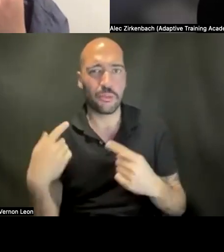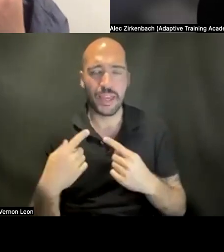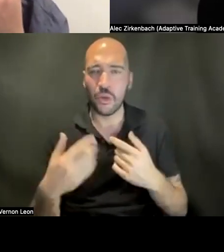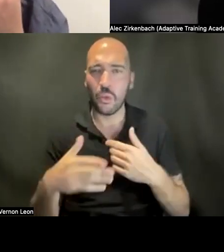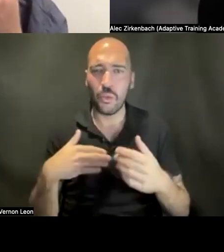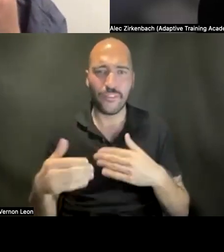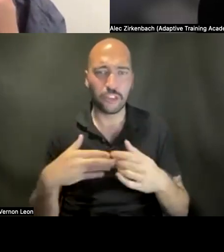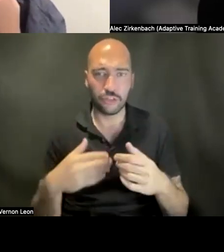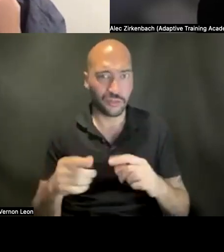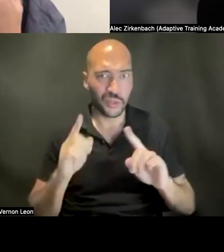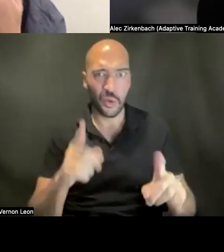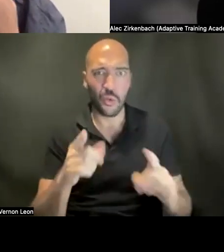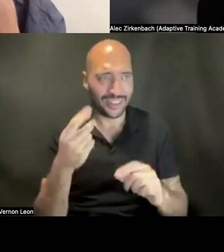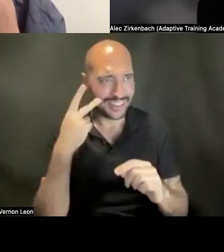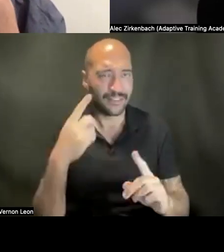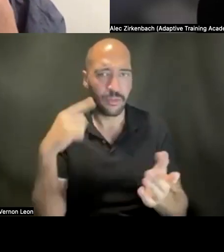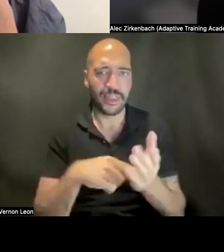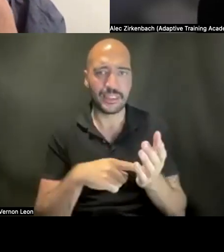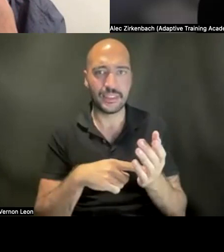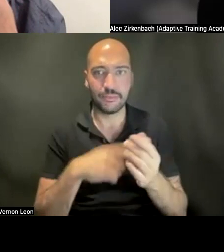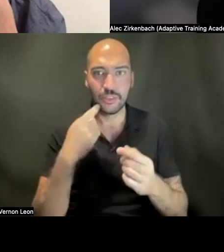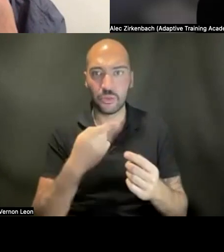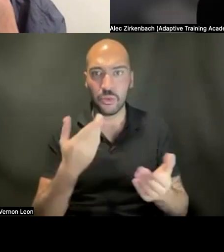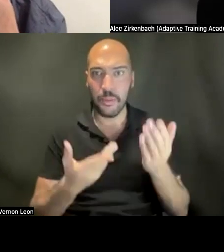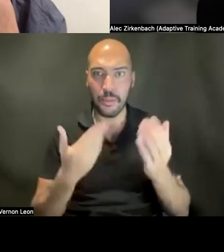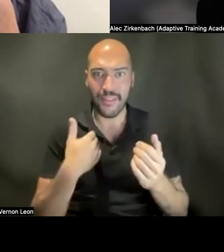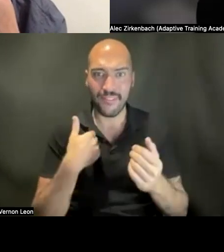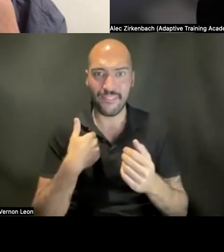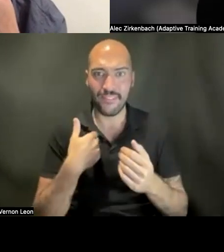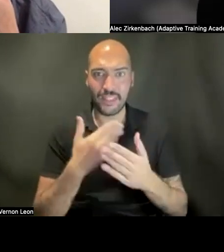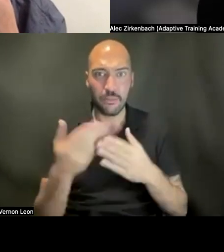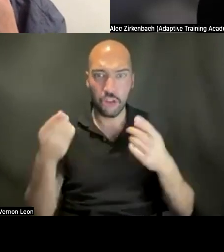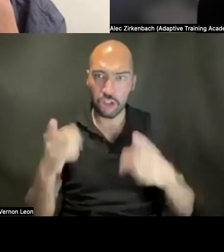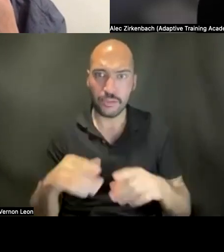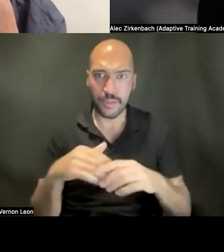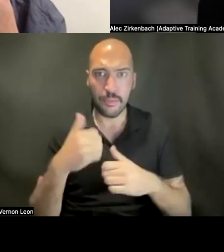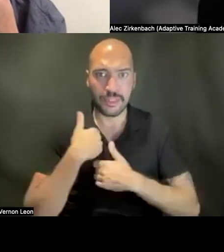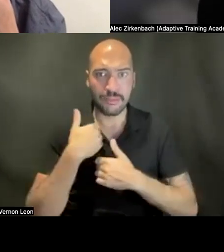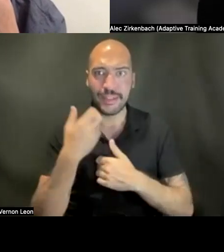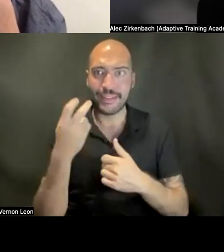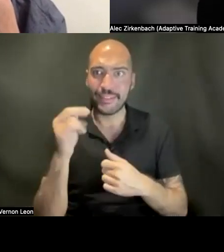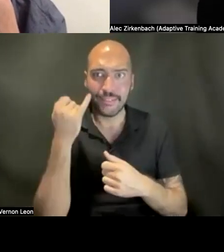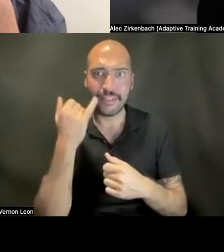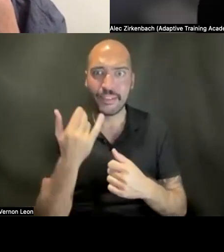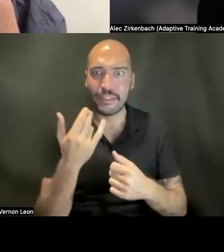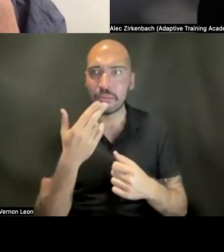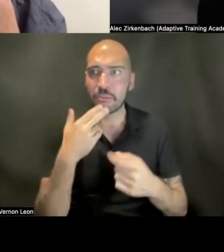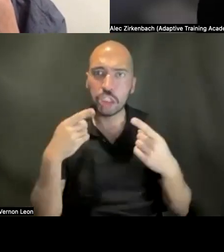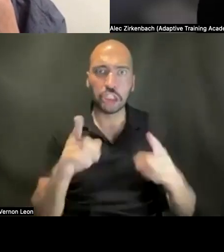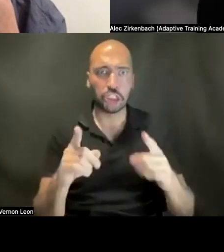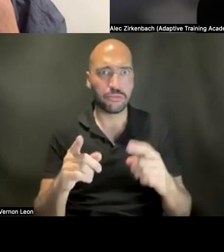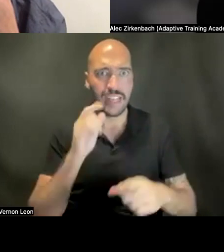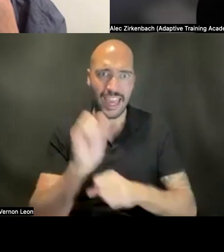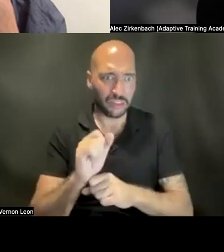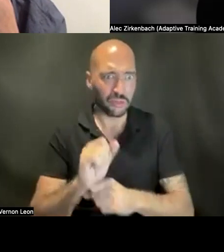whatever it may be, just go get seen for it, because something may have occurred in the military, and even if it wasn't on an operation or something like